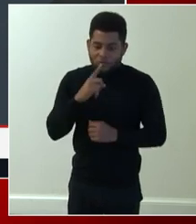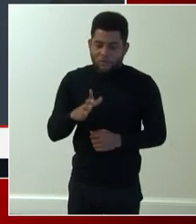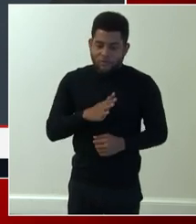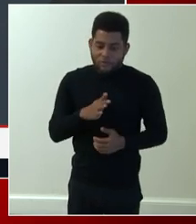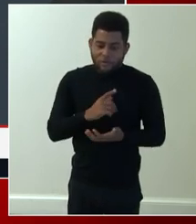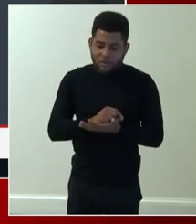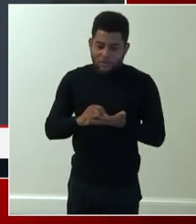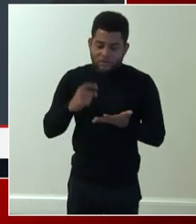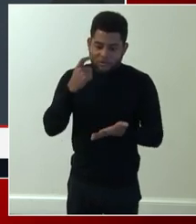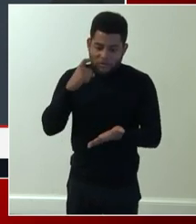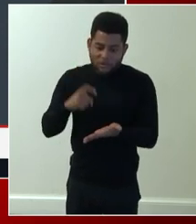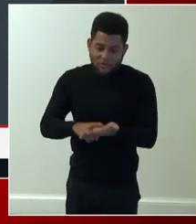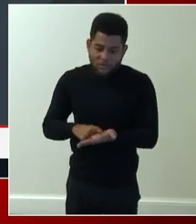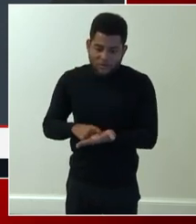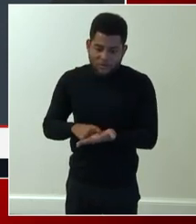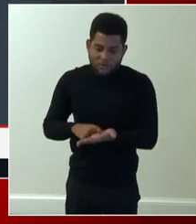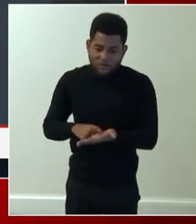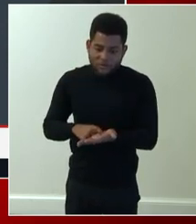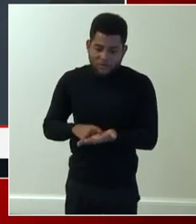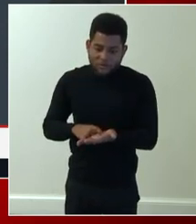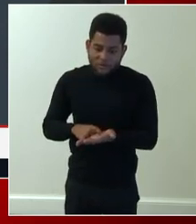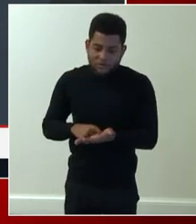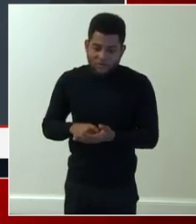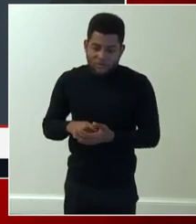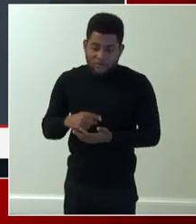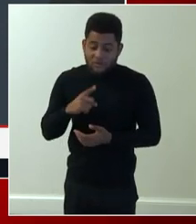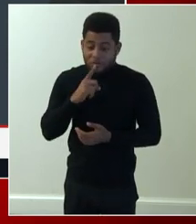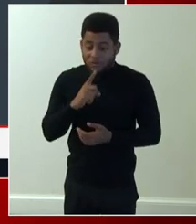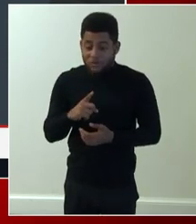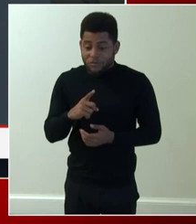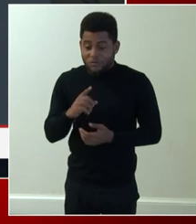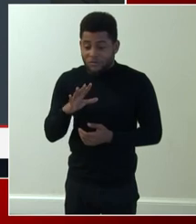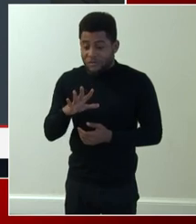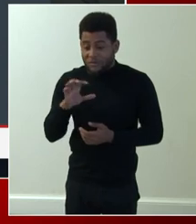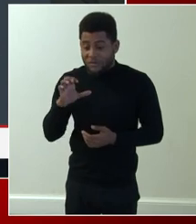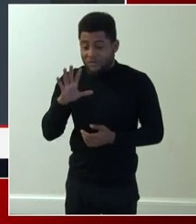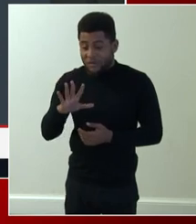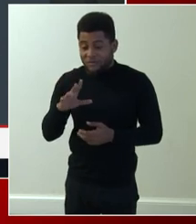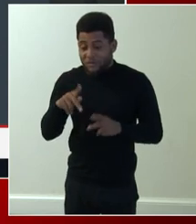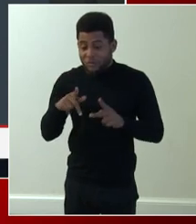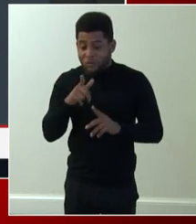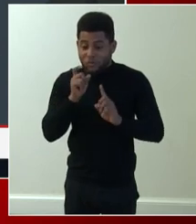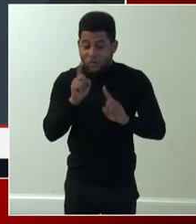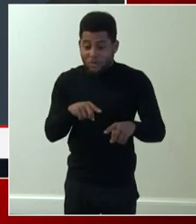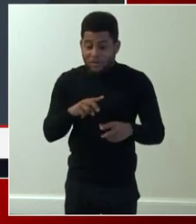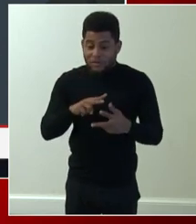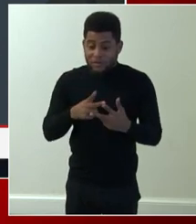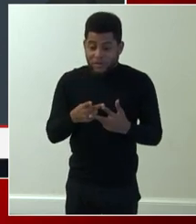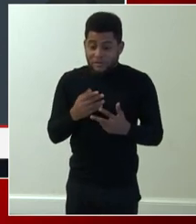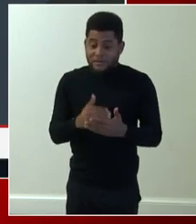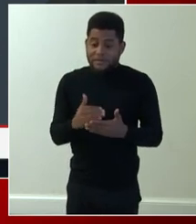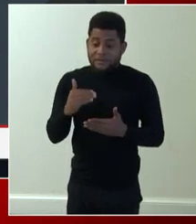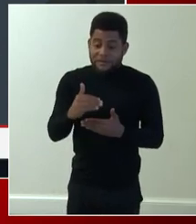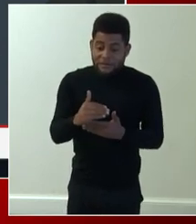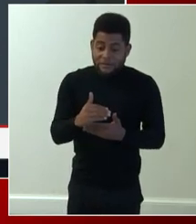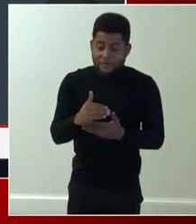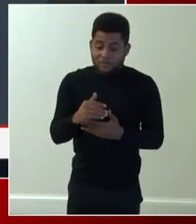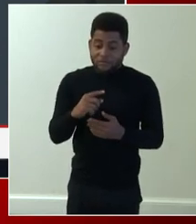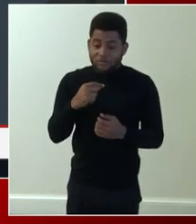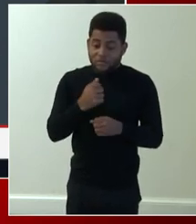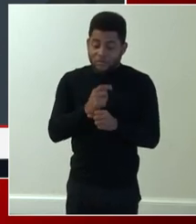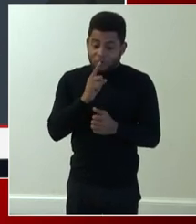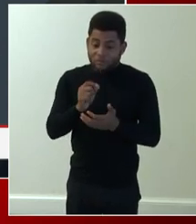notification. And there were 505 people who went to the second step of discipline, which is a written